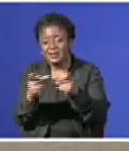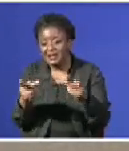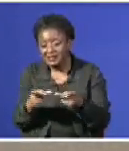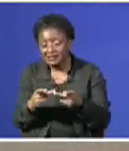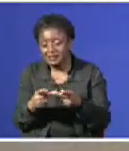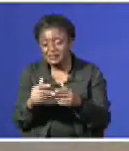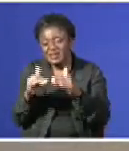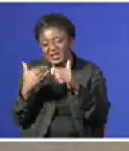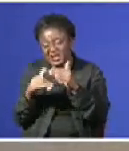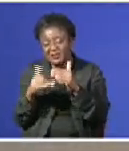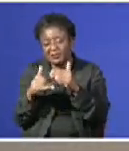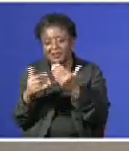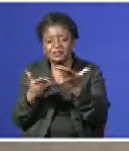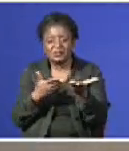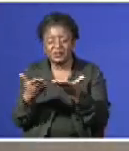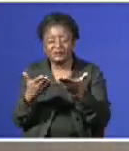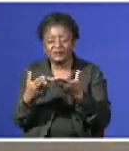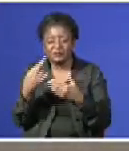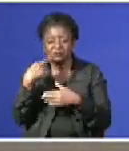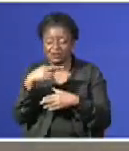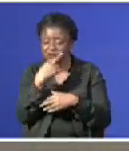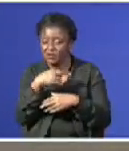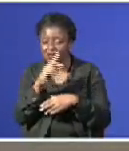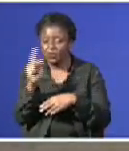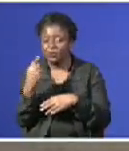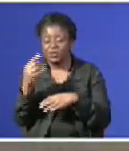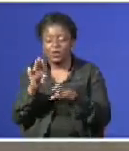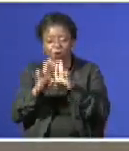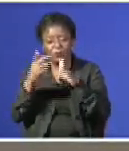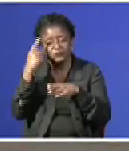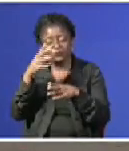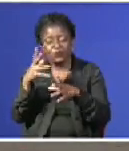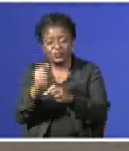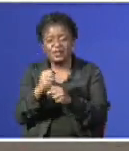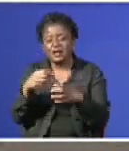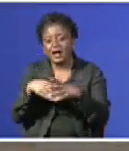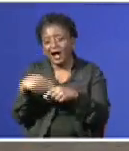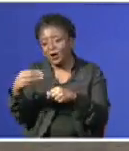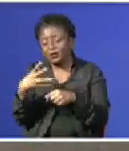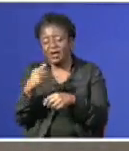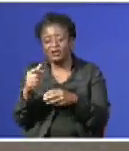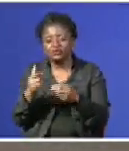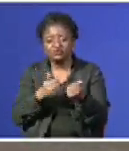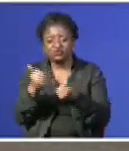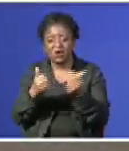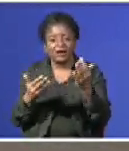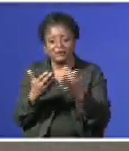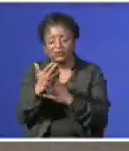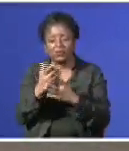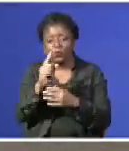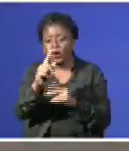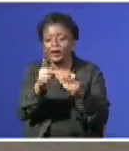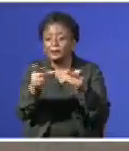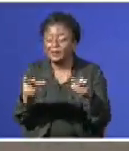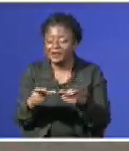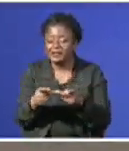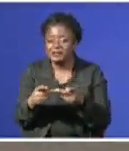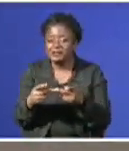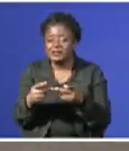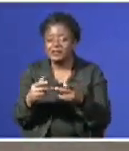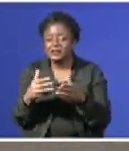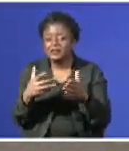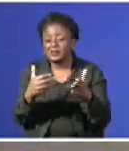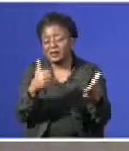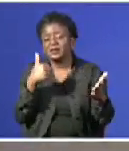for takeout and drive-through, and other businesses left with restricted hours. But one place in particular that managed to draw crowds were